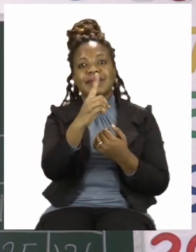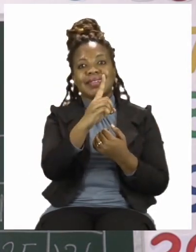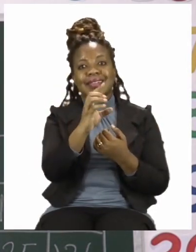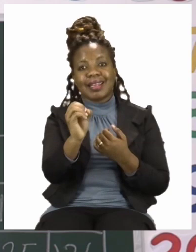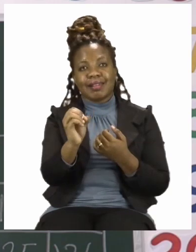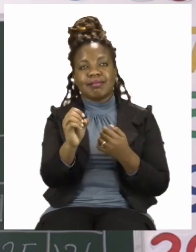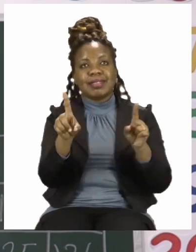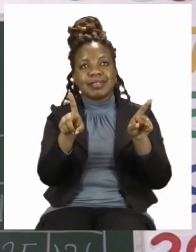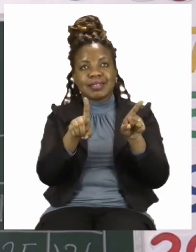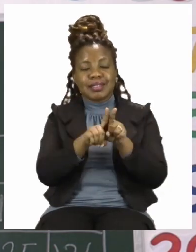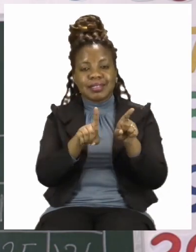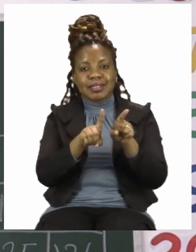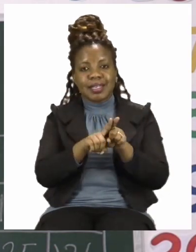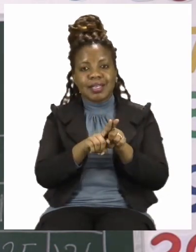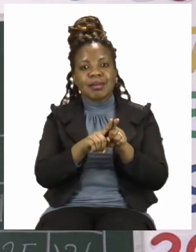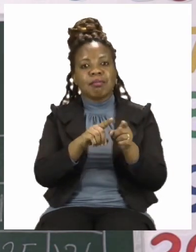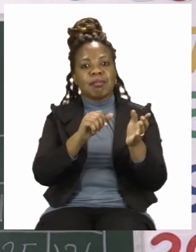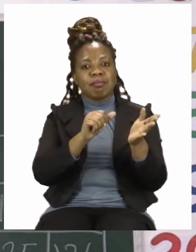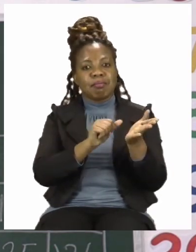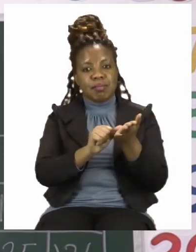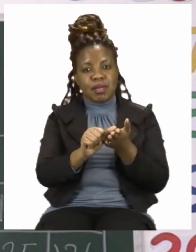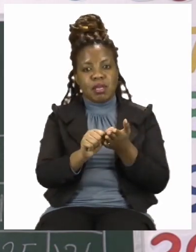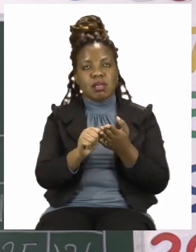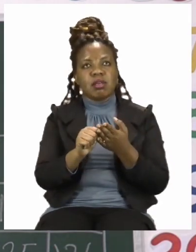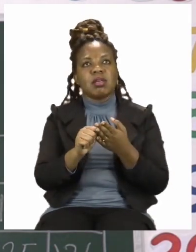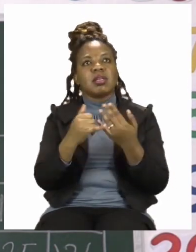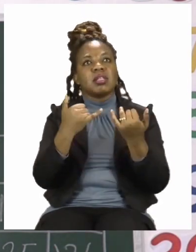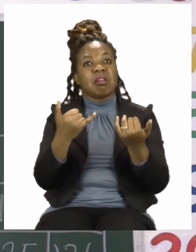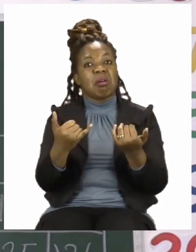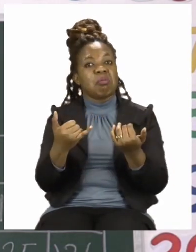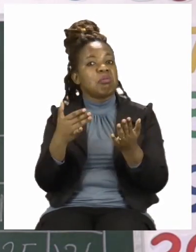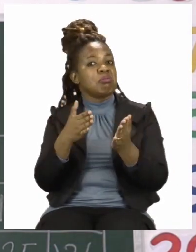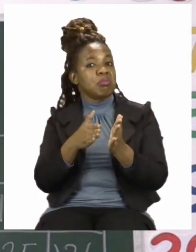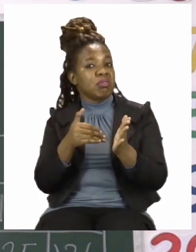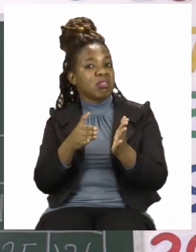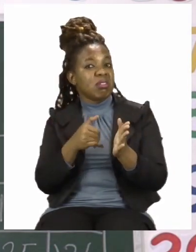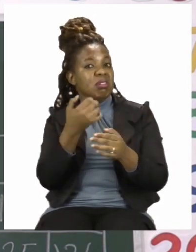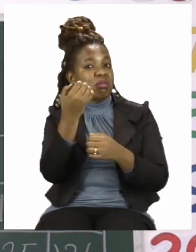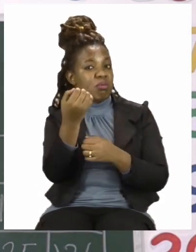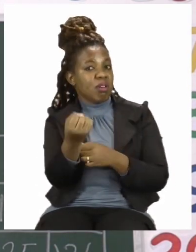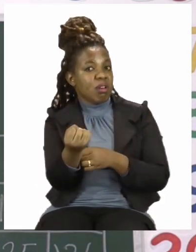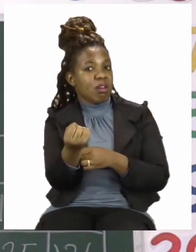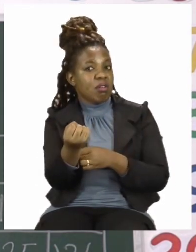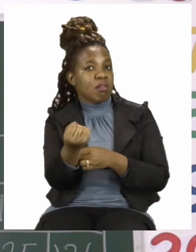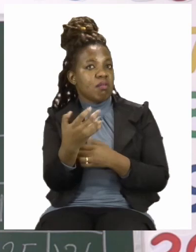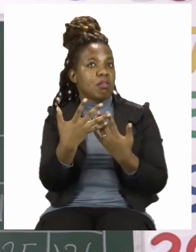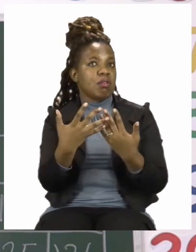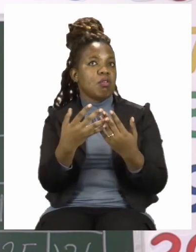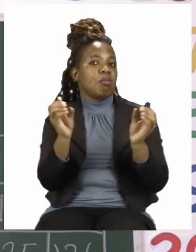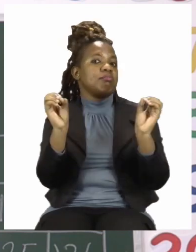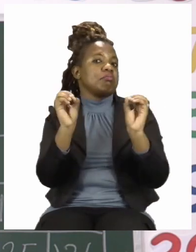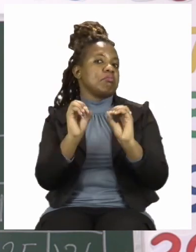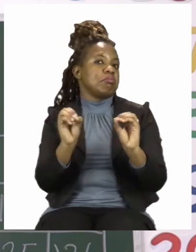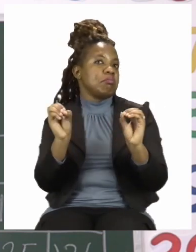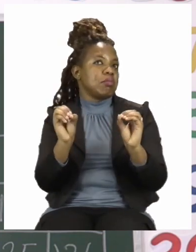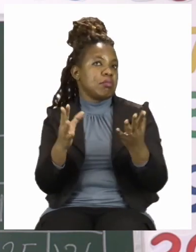change. Remember, you only have 10 Namibian dollars to spend. So once you're done with